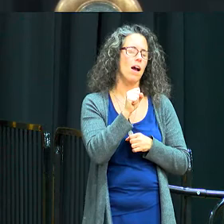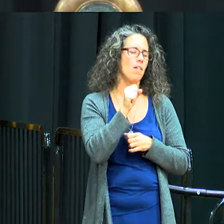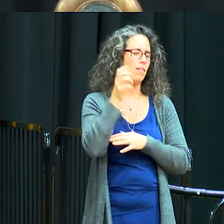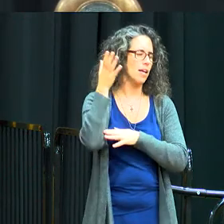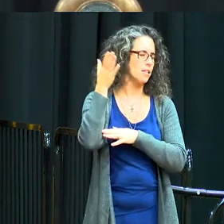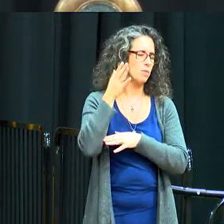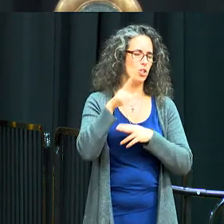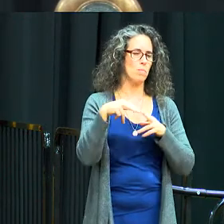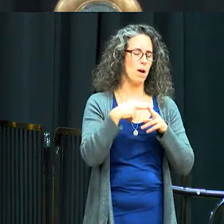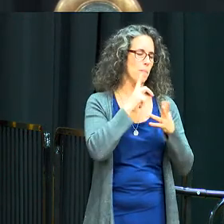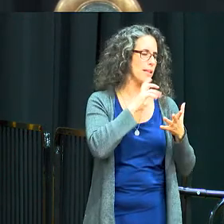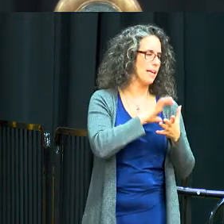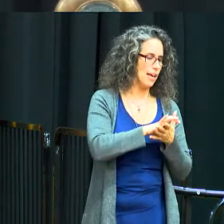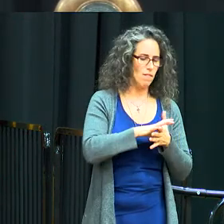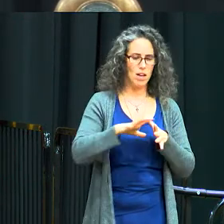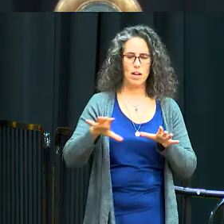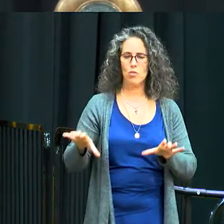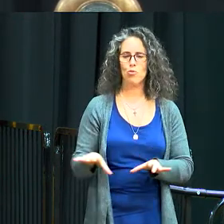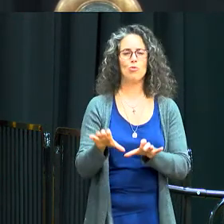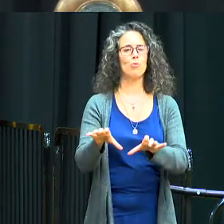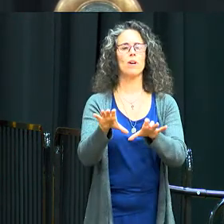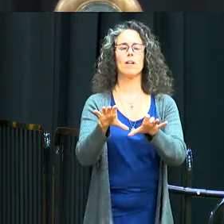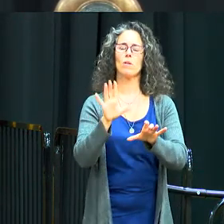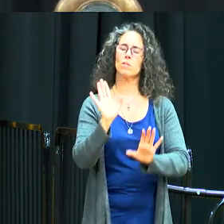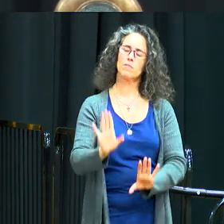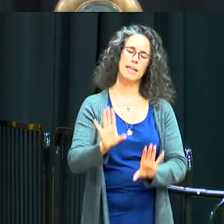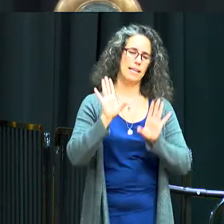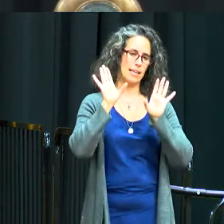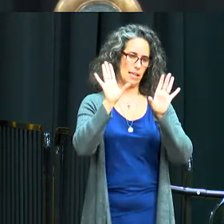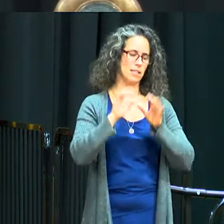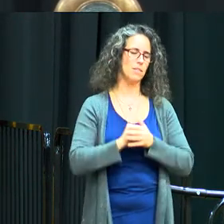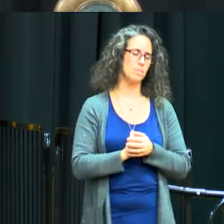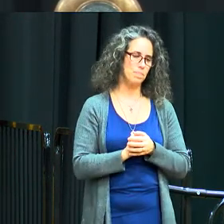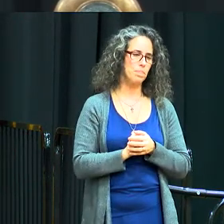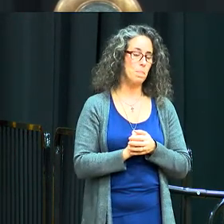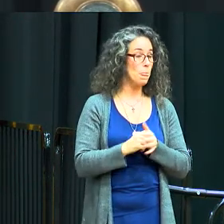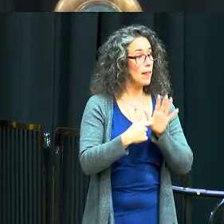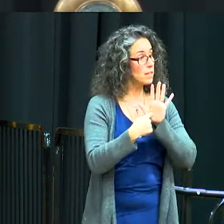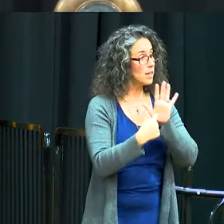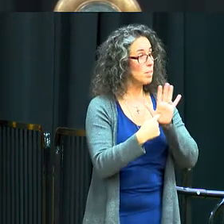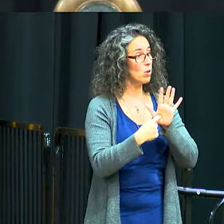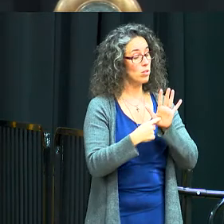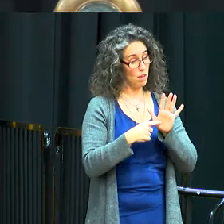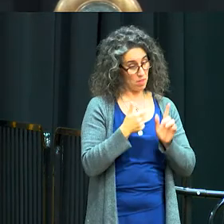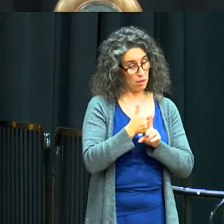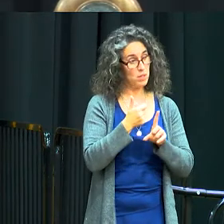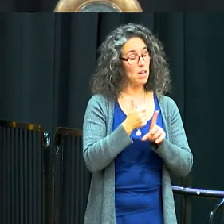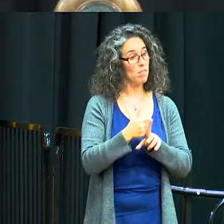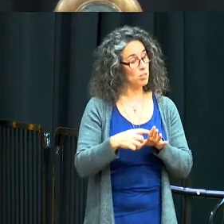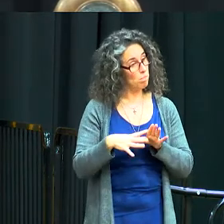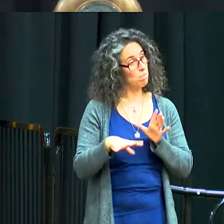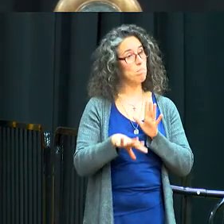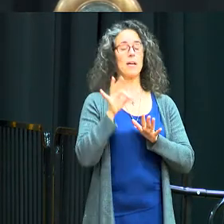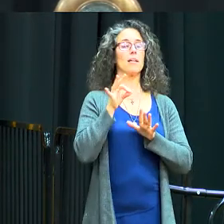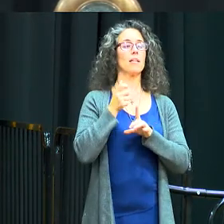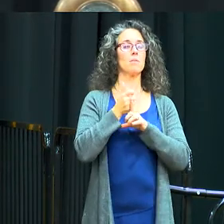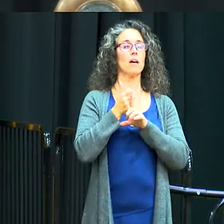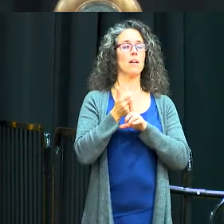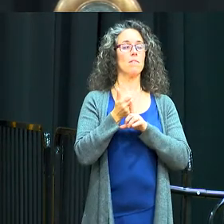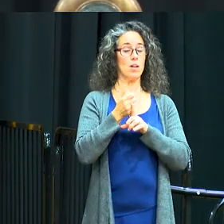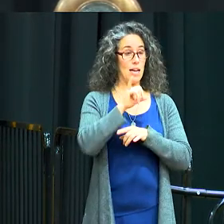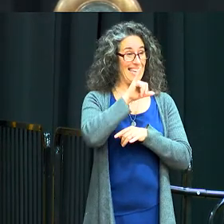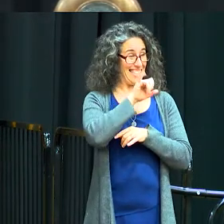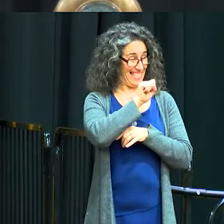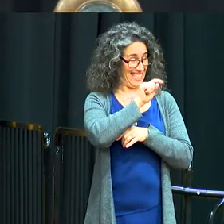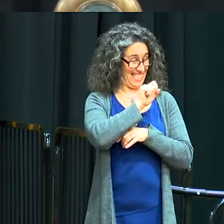That was fantastic. And I want to give some examples of some folks who picked themselves up. Steve Jobs got fired from the